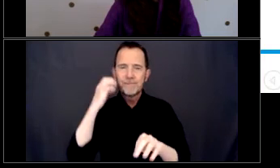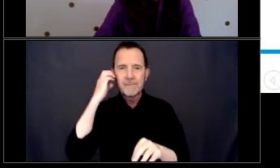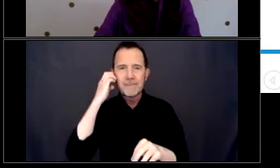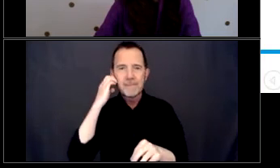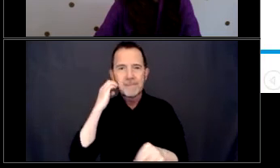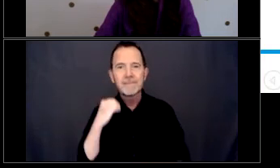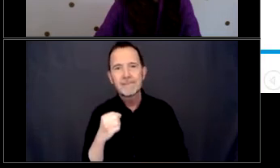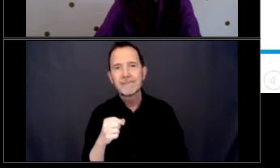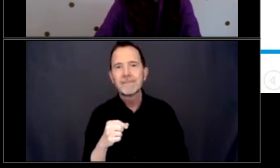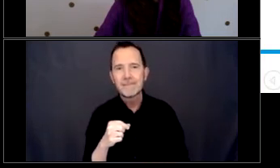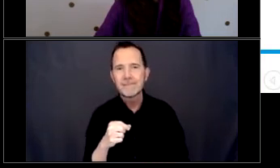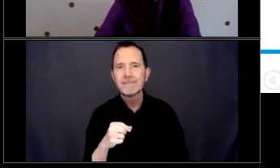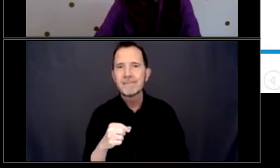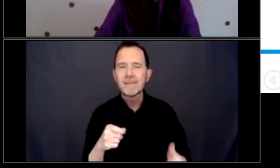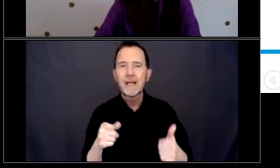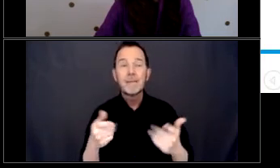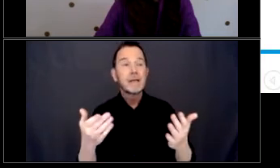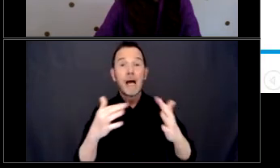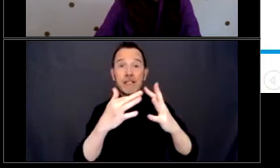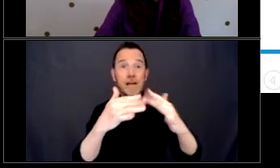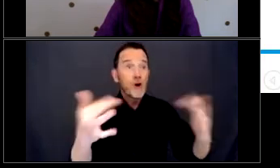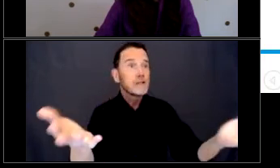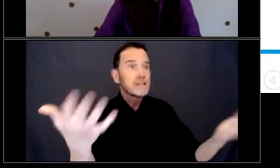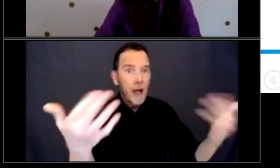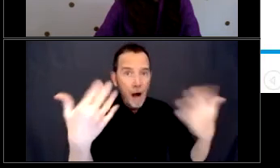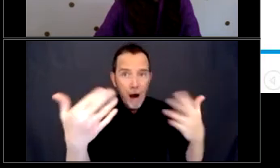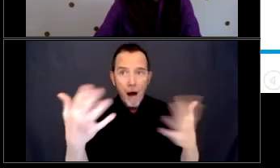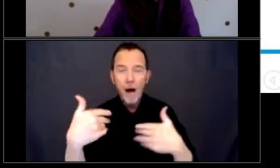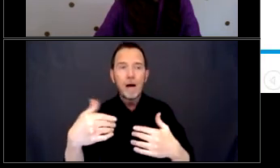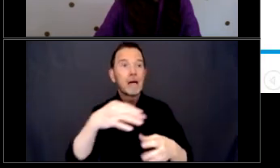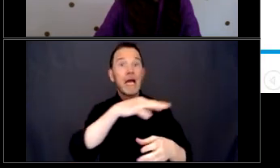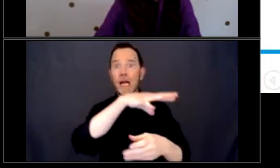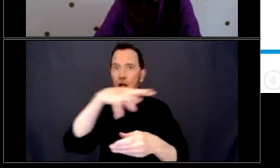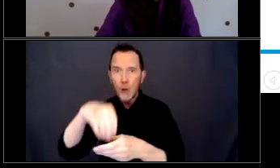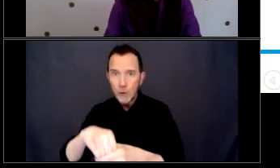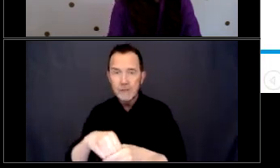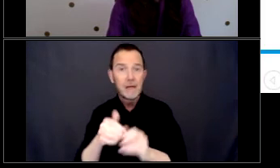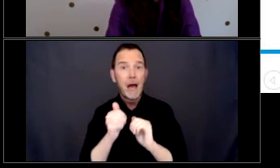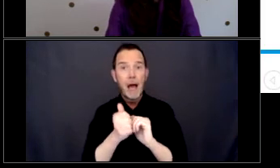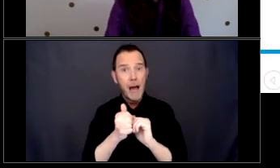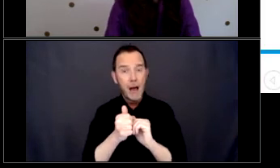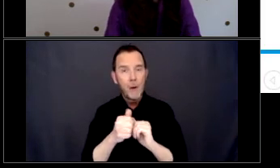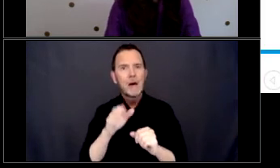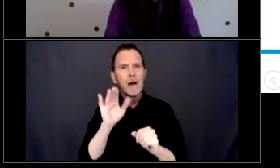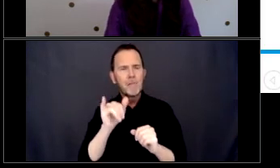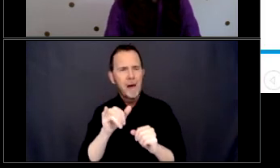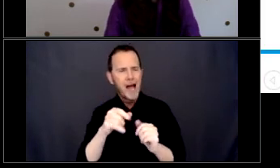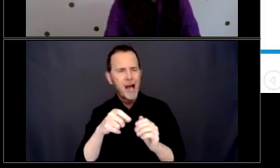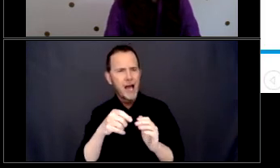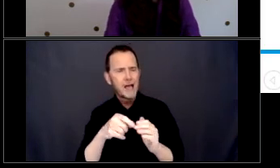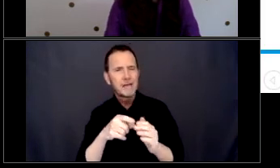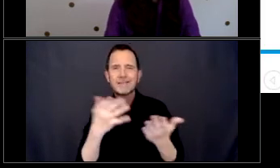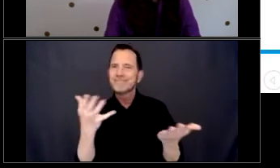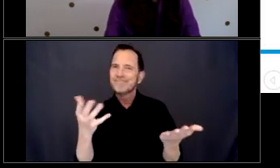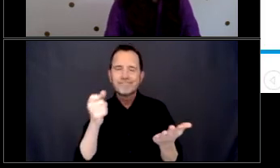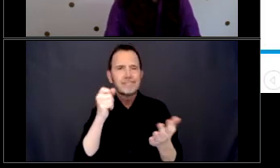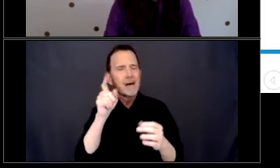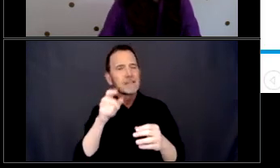from diversity to inclusion by recognizing. You recognize humanity, you recognize